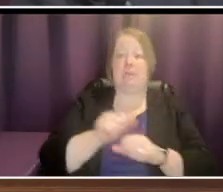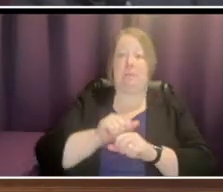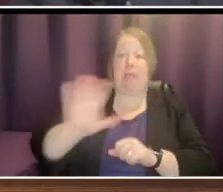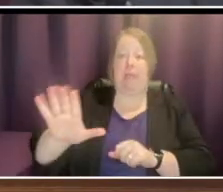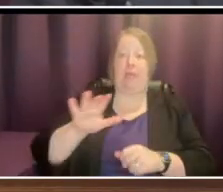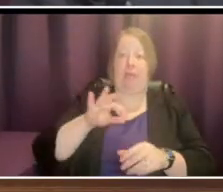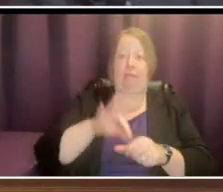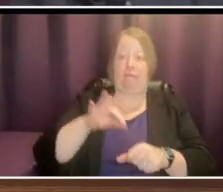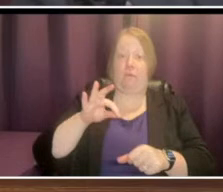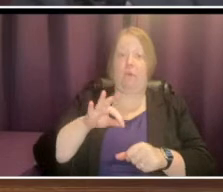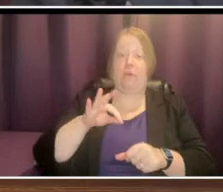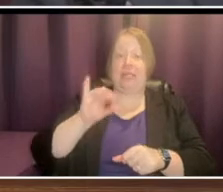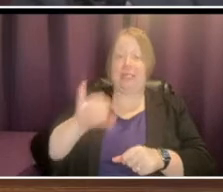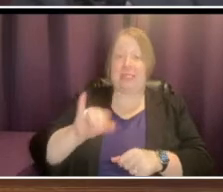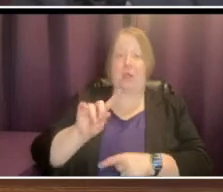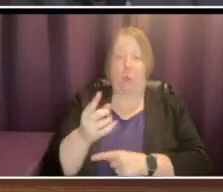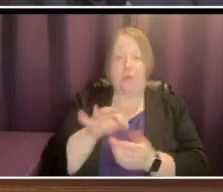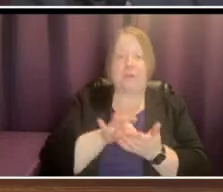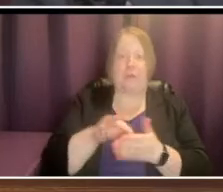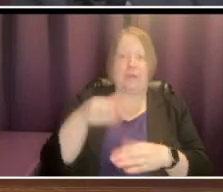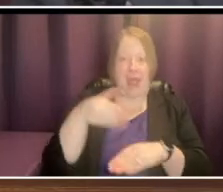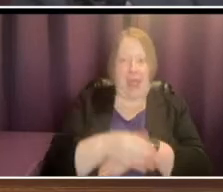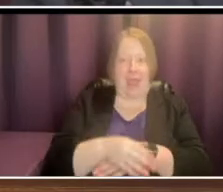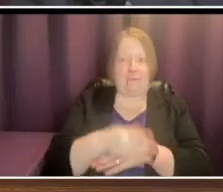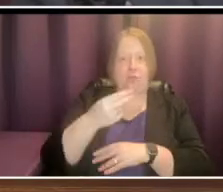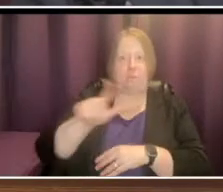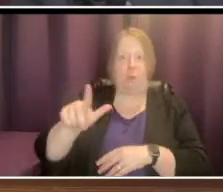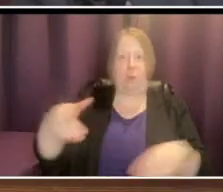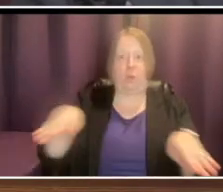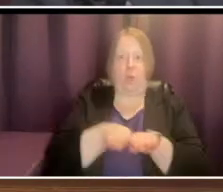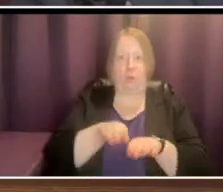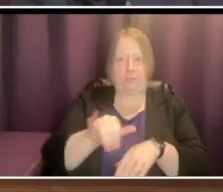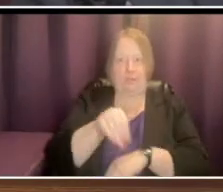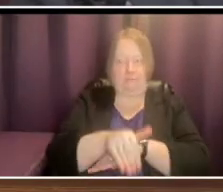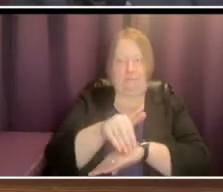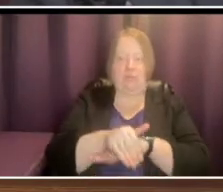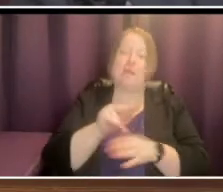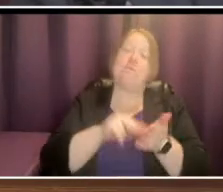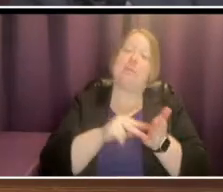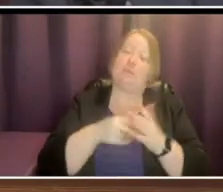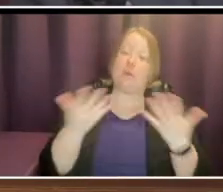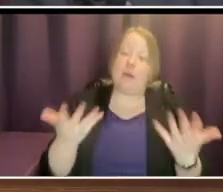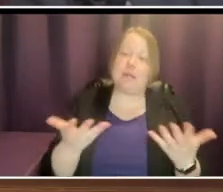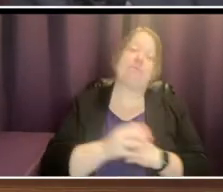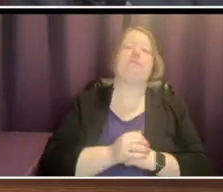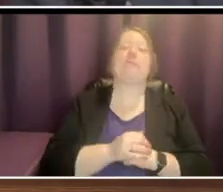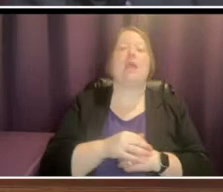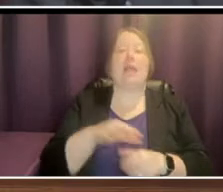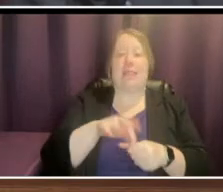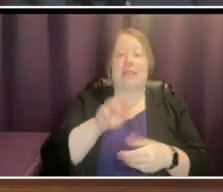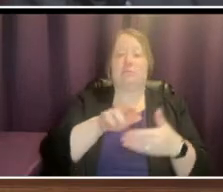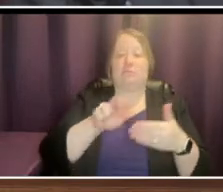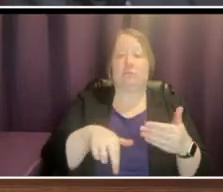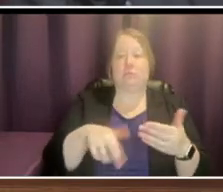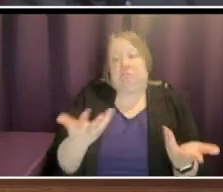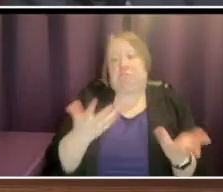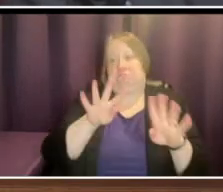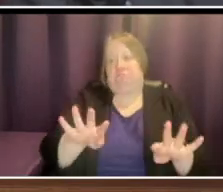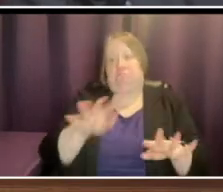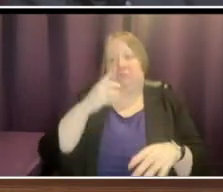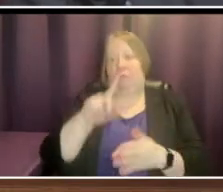be counted only after the polls closed that evening. That meant that election results would not be known for some